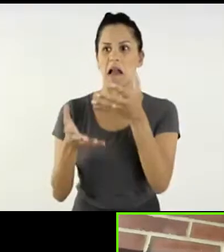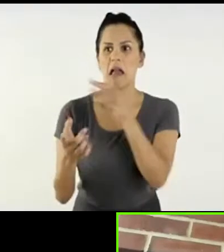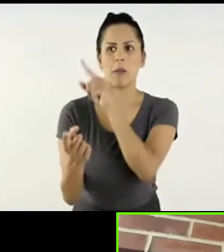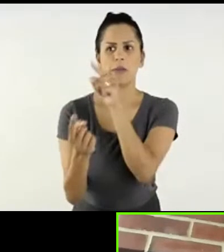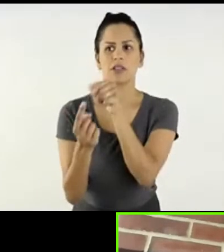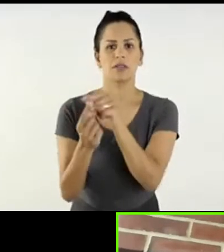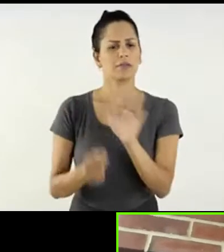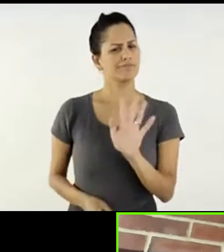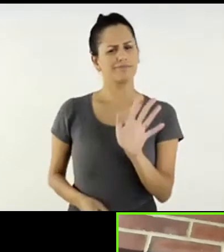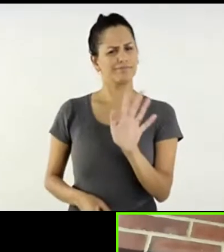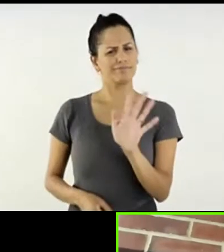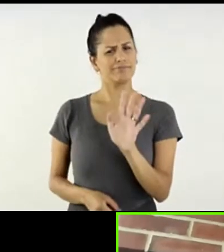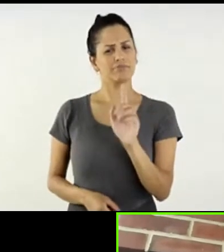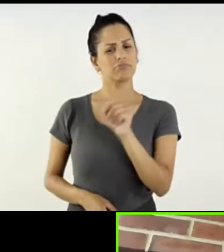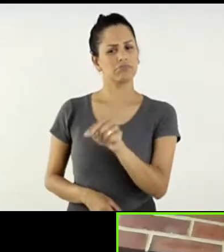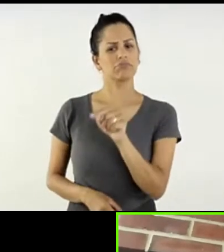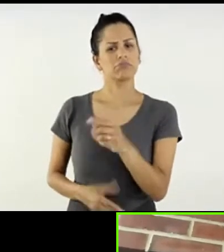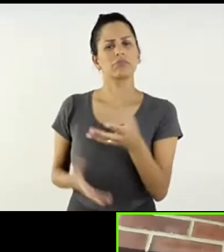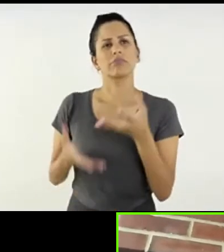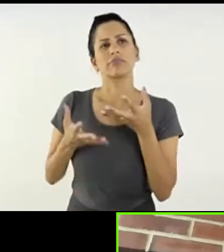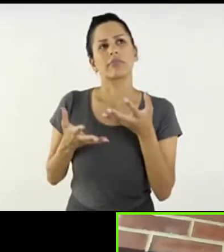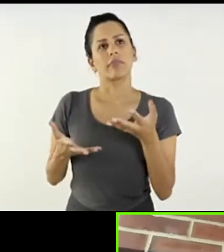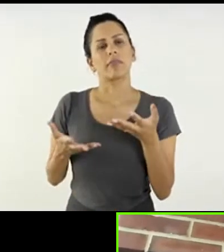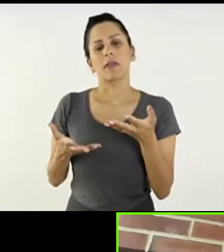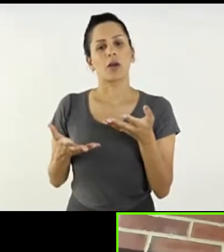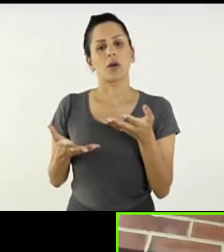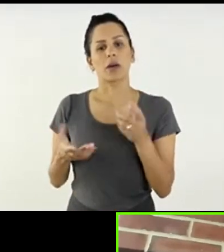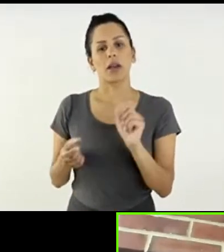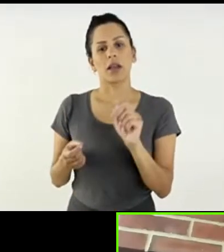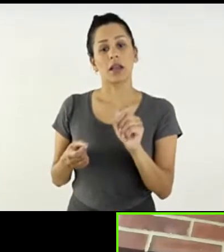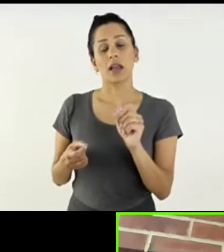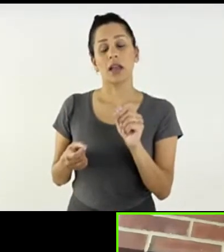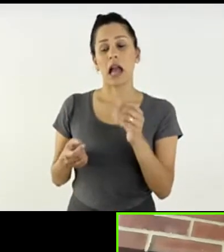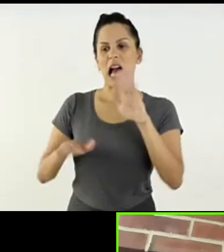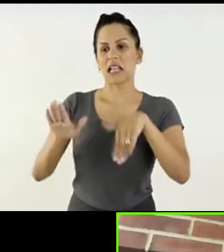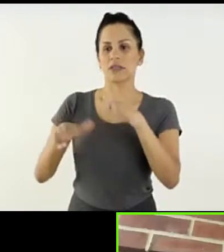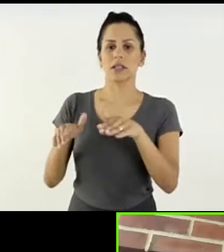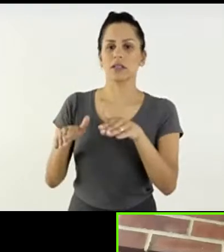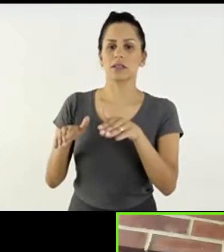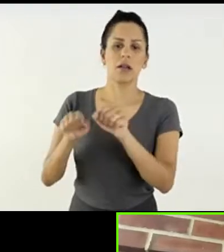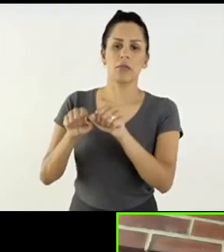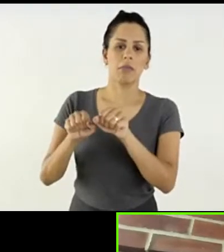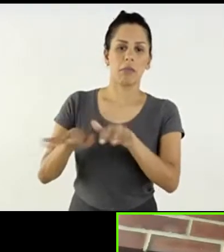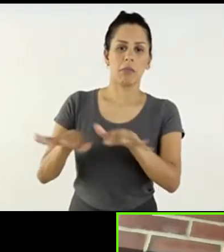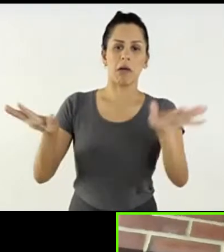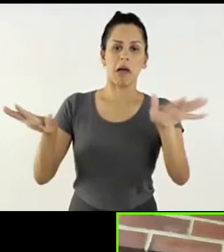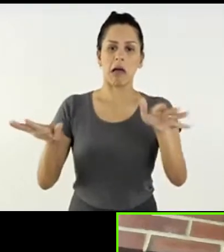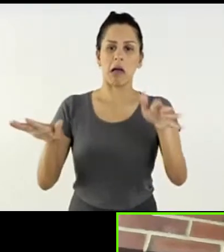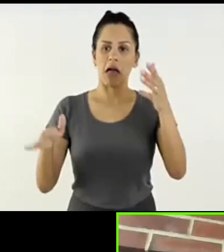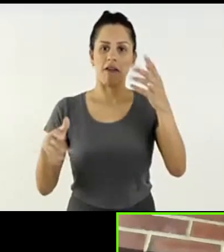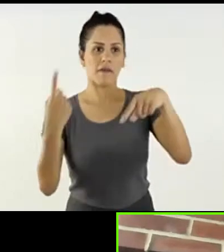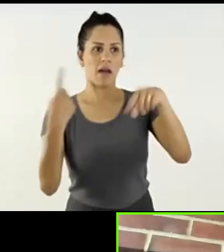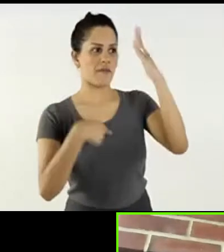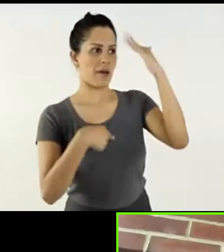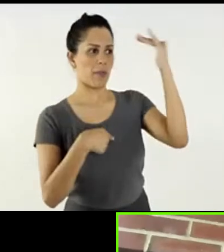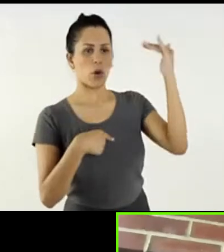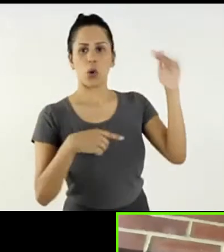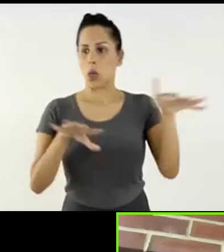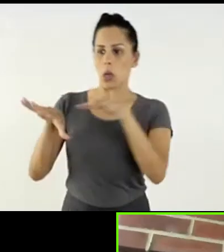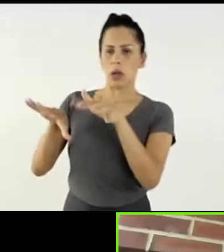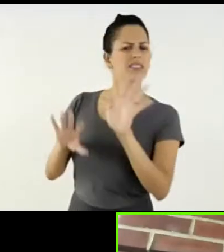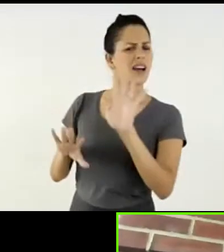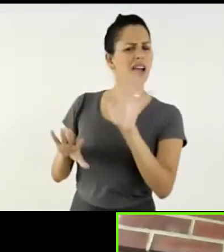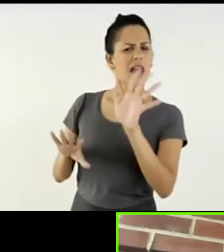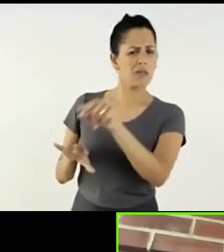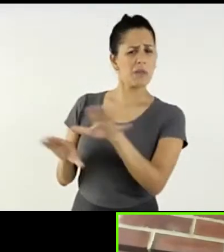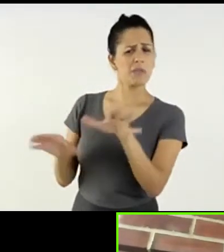ways, or we can sort of start to think about the women who passed through them, the thousands of women who passed through them, who re-entered, you know, back into the